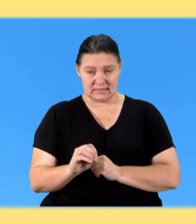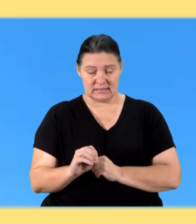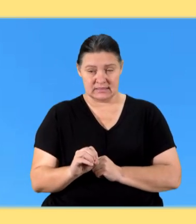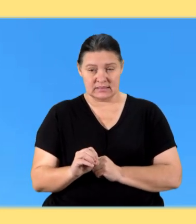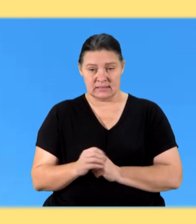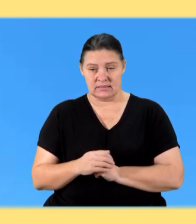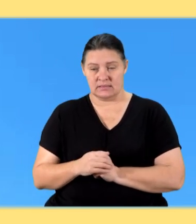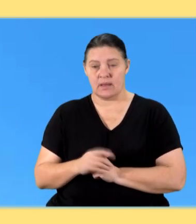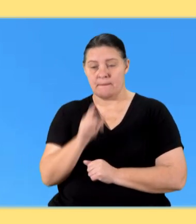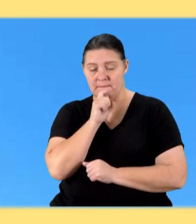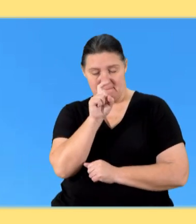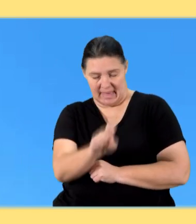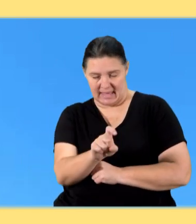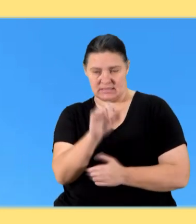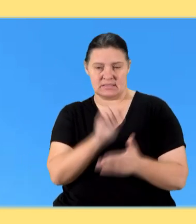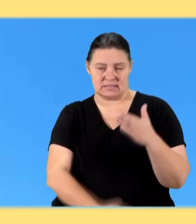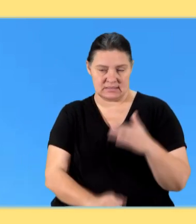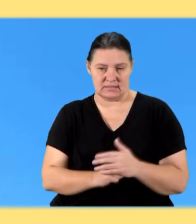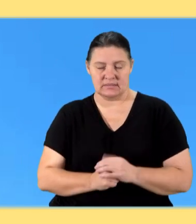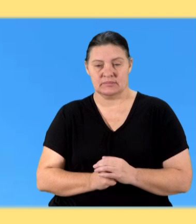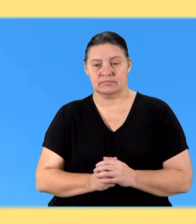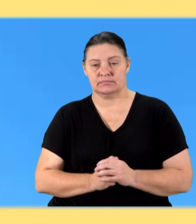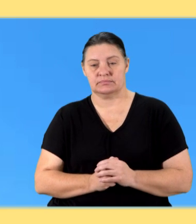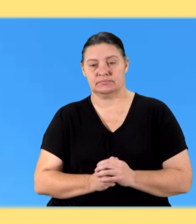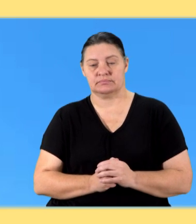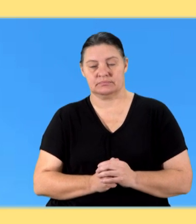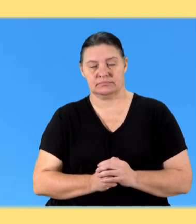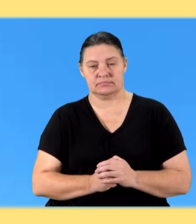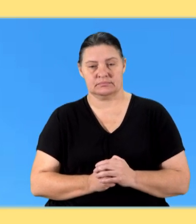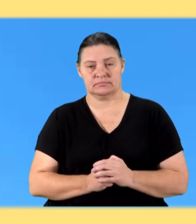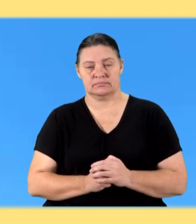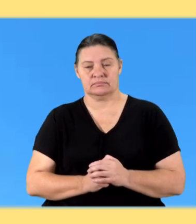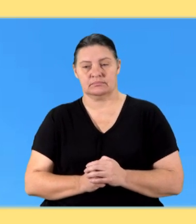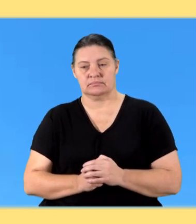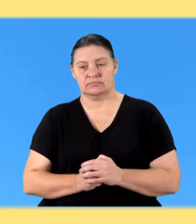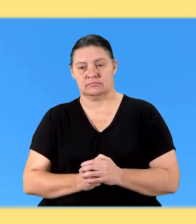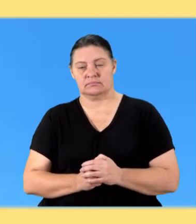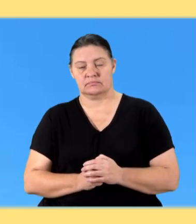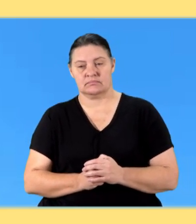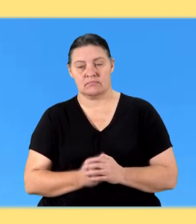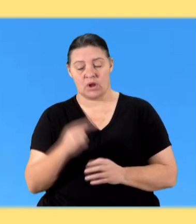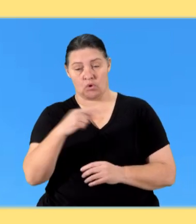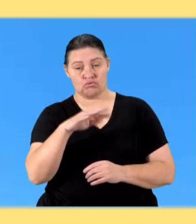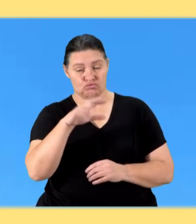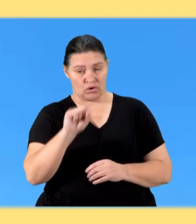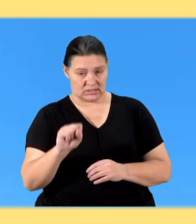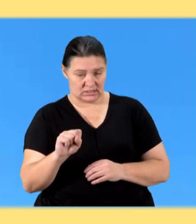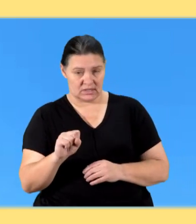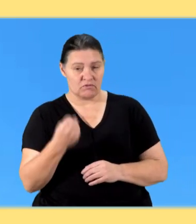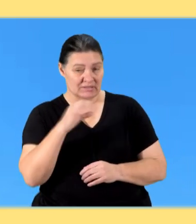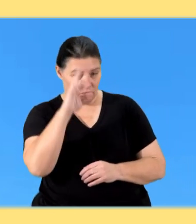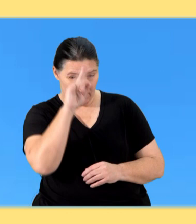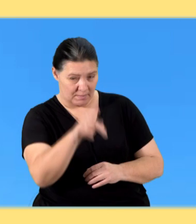1%, which is compulsory. 1% compulsory deduction, and this is 1% of the